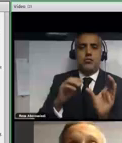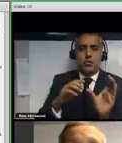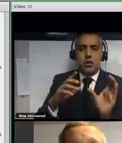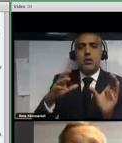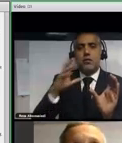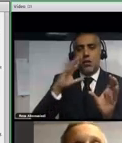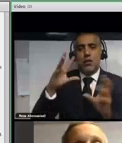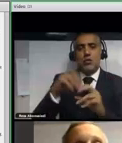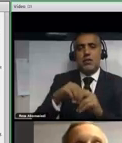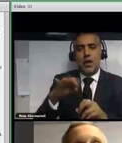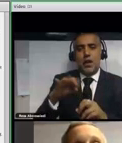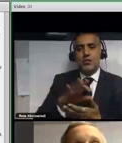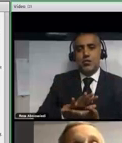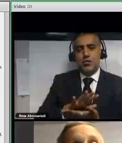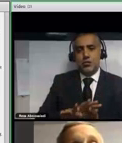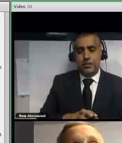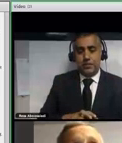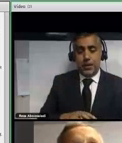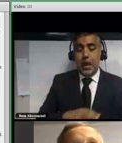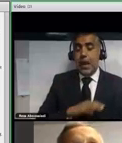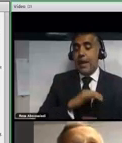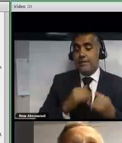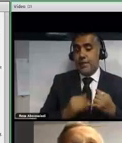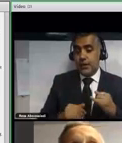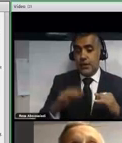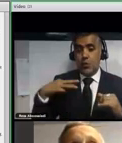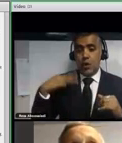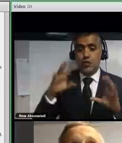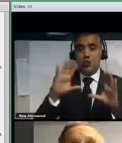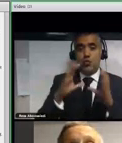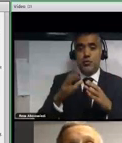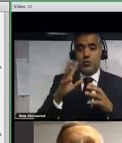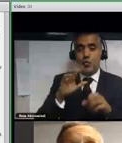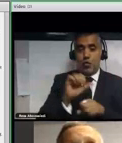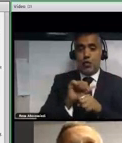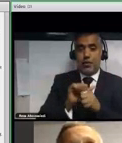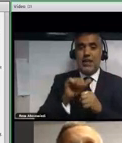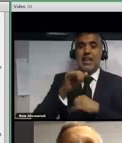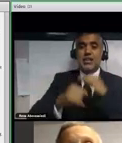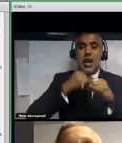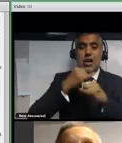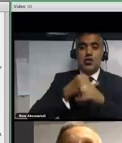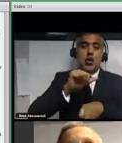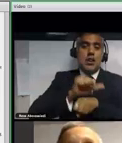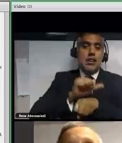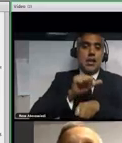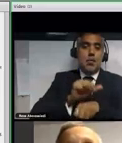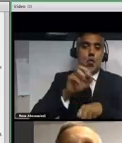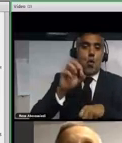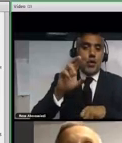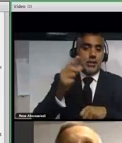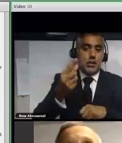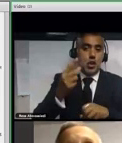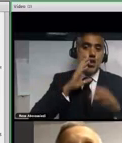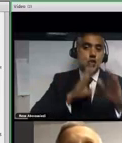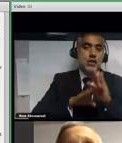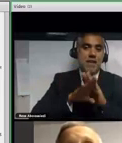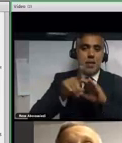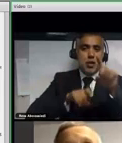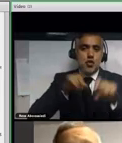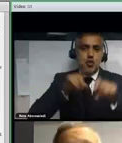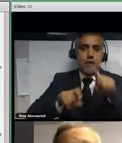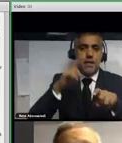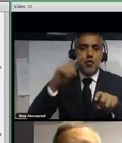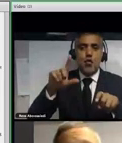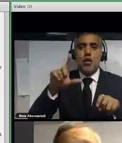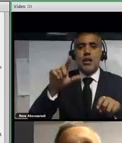of schools. And finally, the Washington Group is also working with the International Labor Organization to develop a survey for